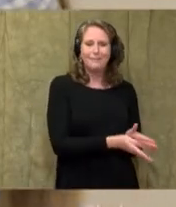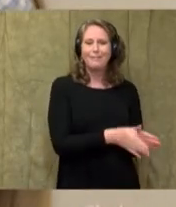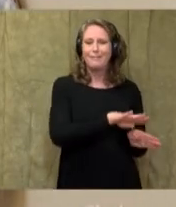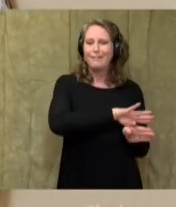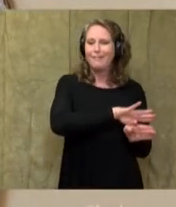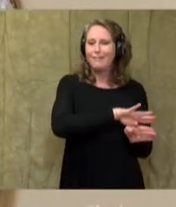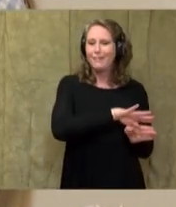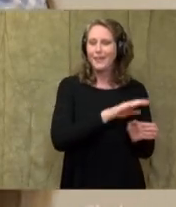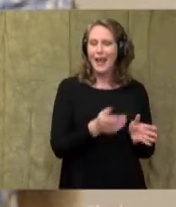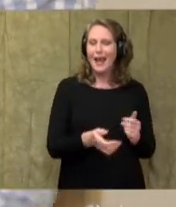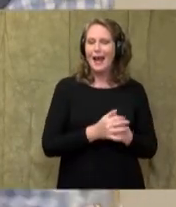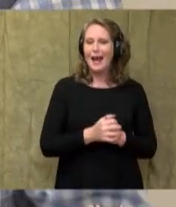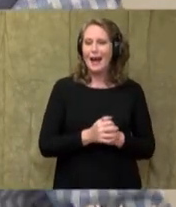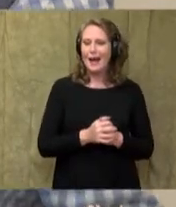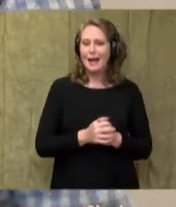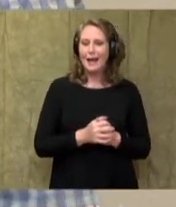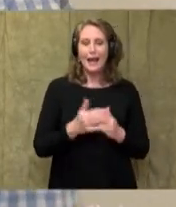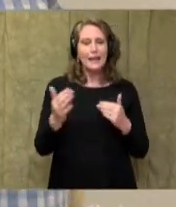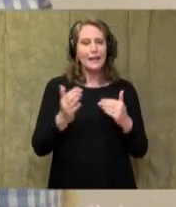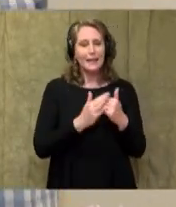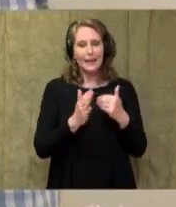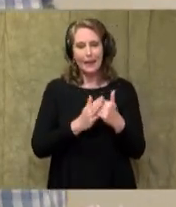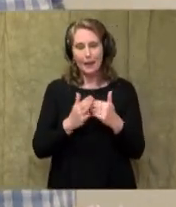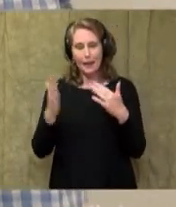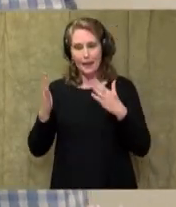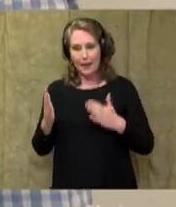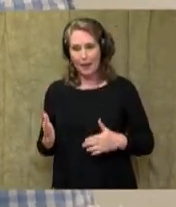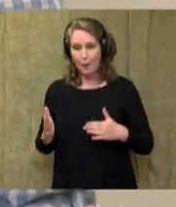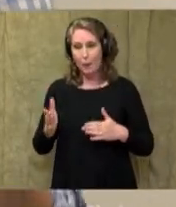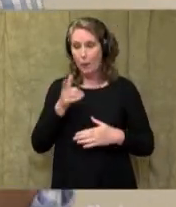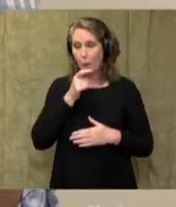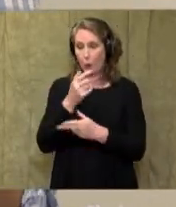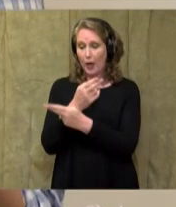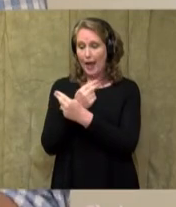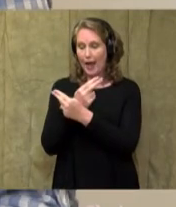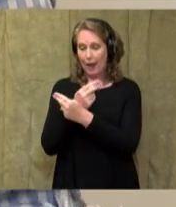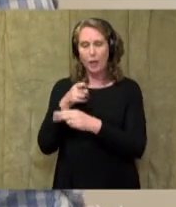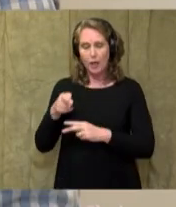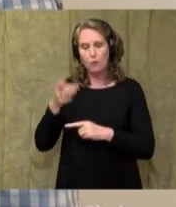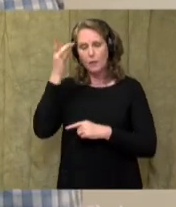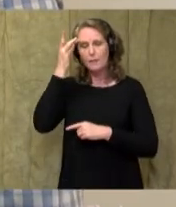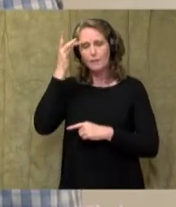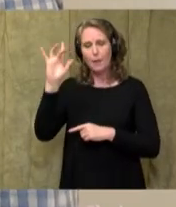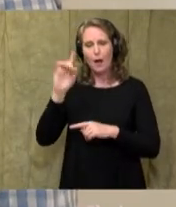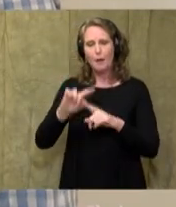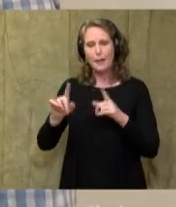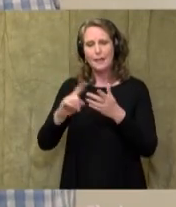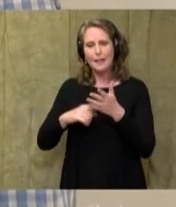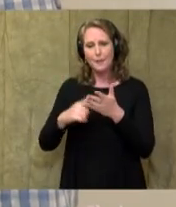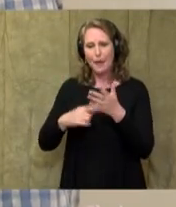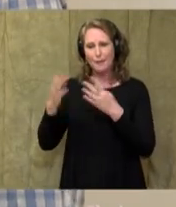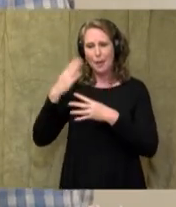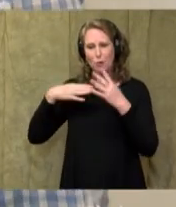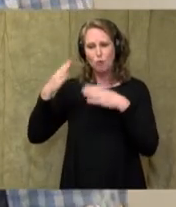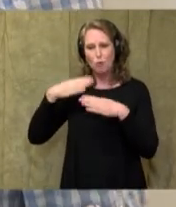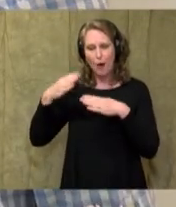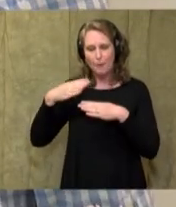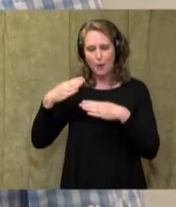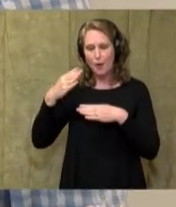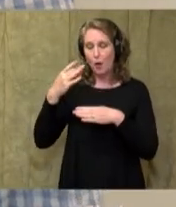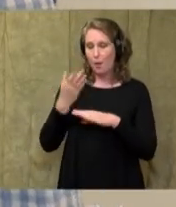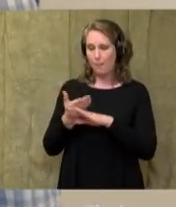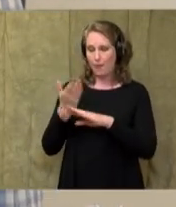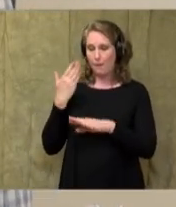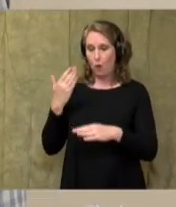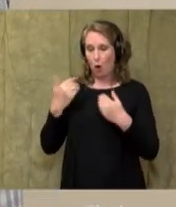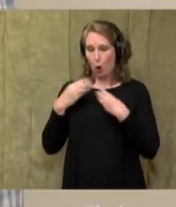Not far down the road lived a hare. Although Hare was clever, he sometimes got into trouble. He had